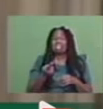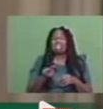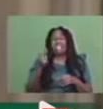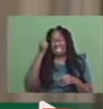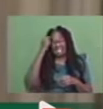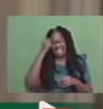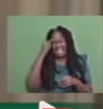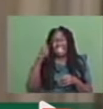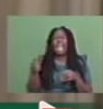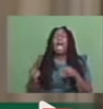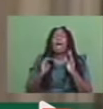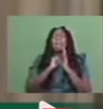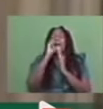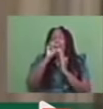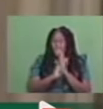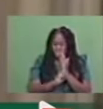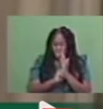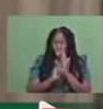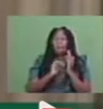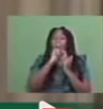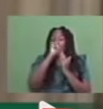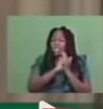2020, all before COVID.